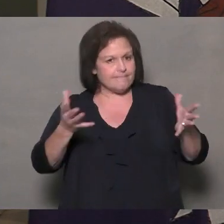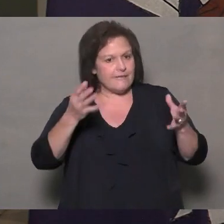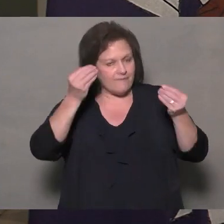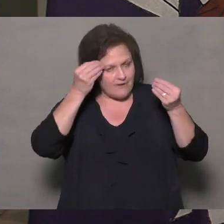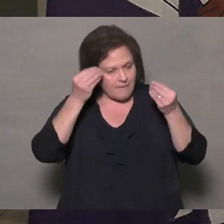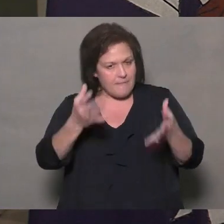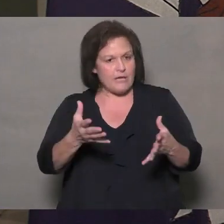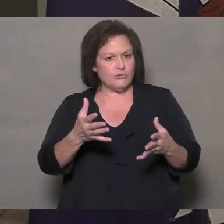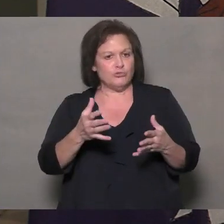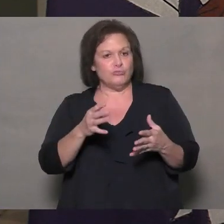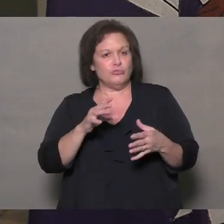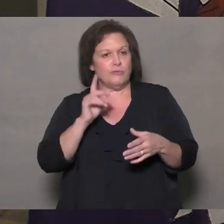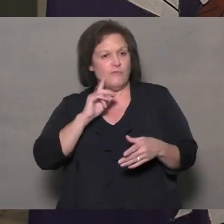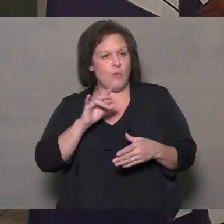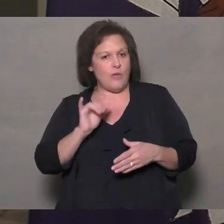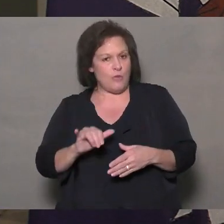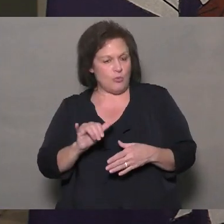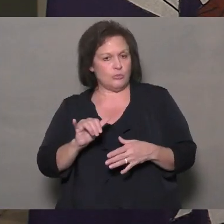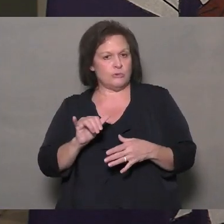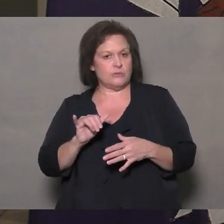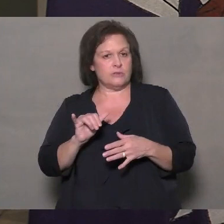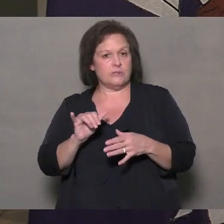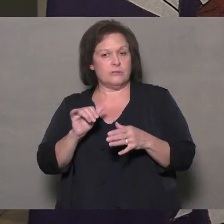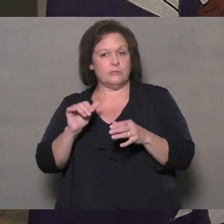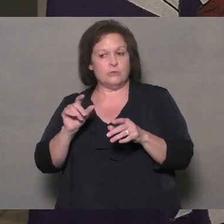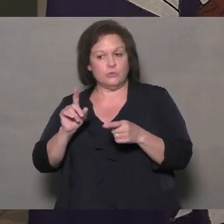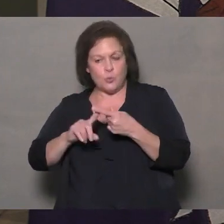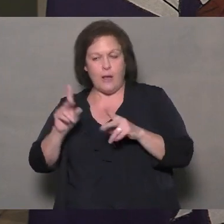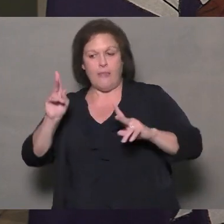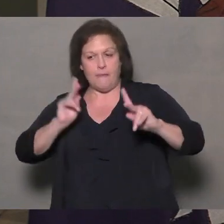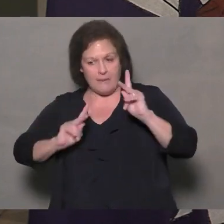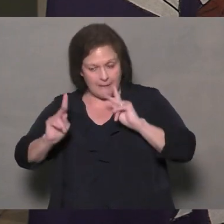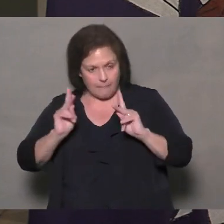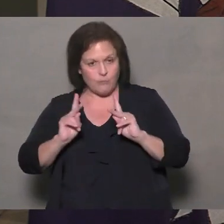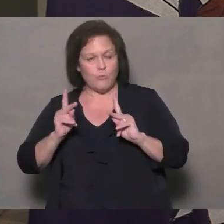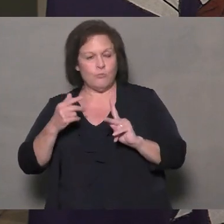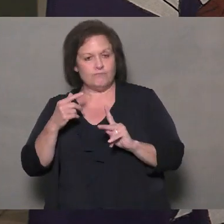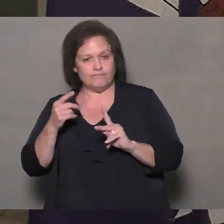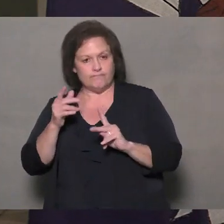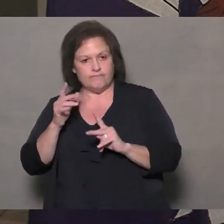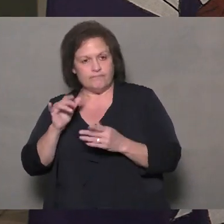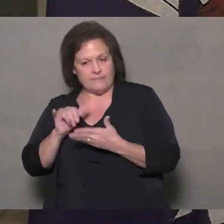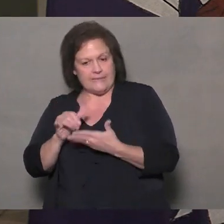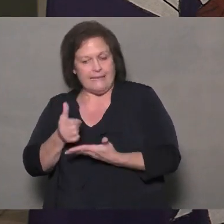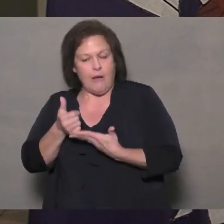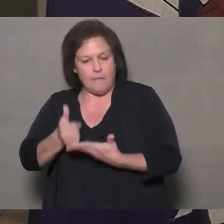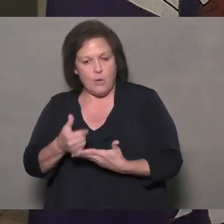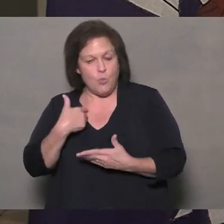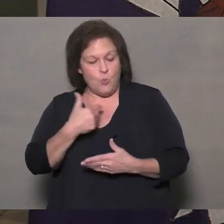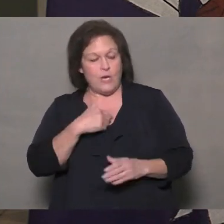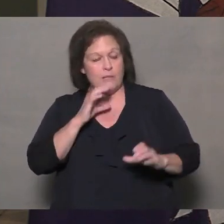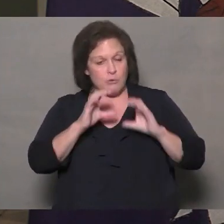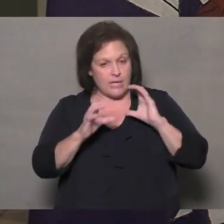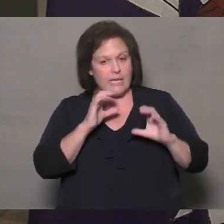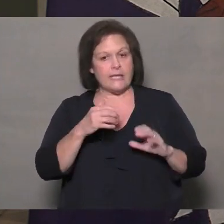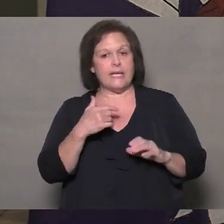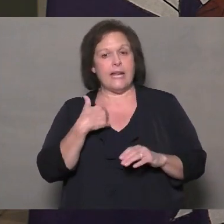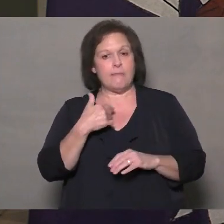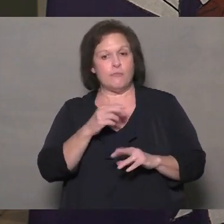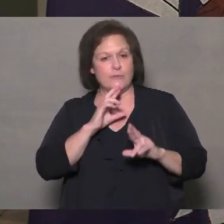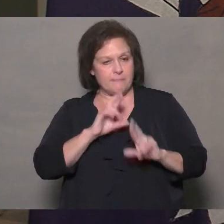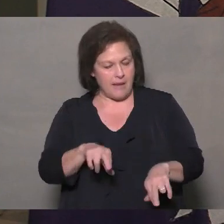engage directly on these platforms with residents, and it's paying off. We're communicating and I'm